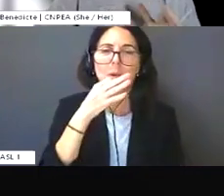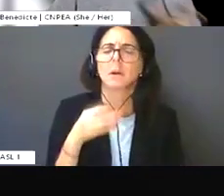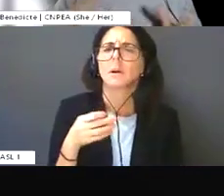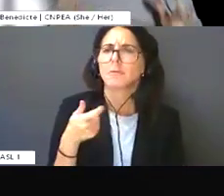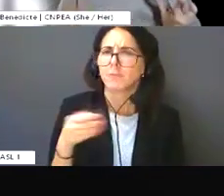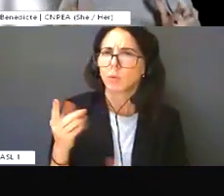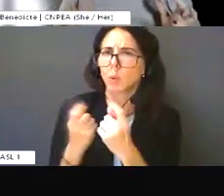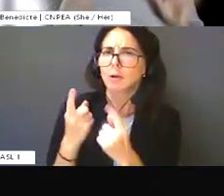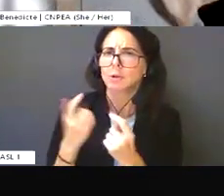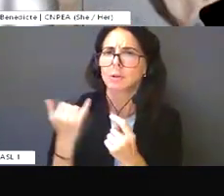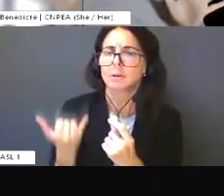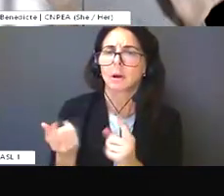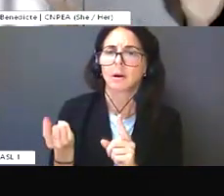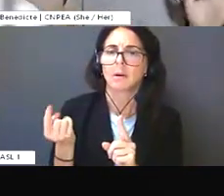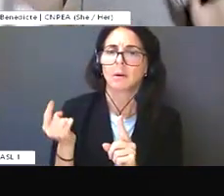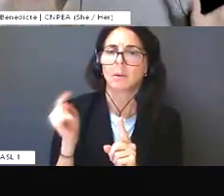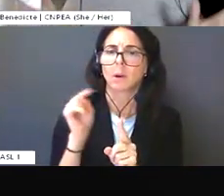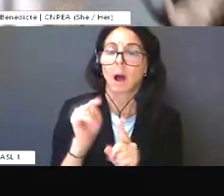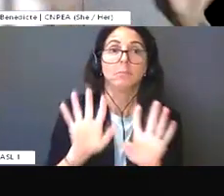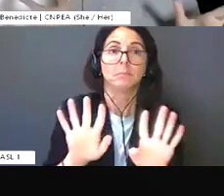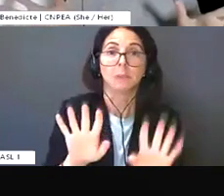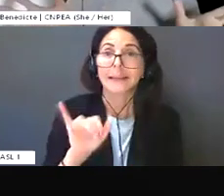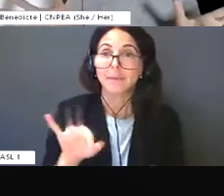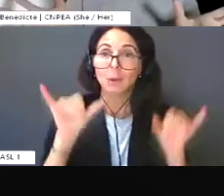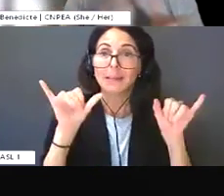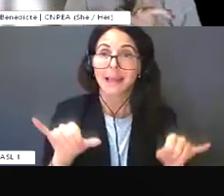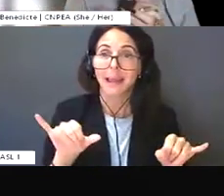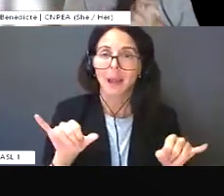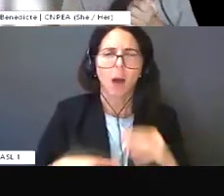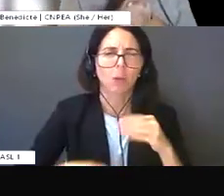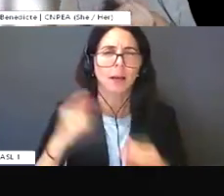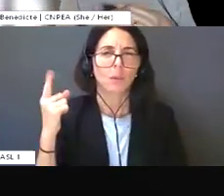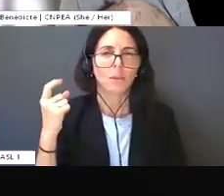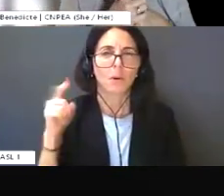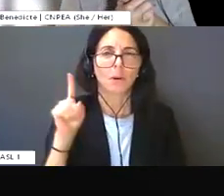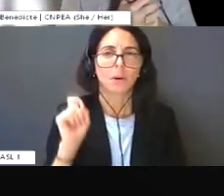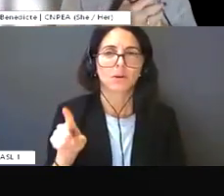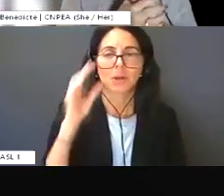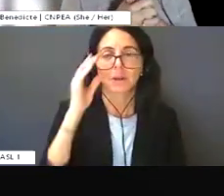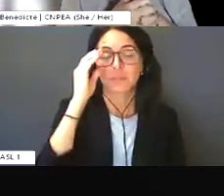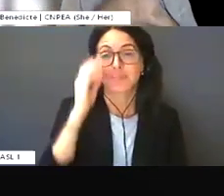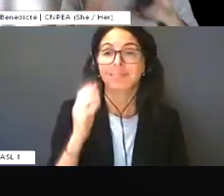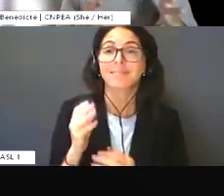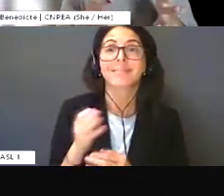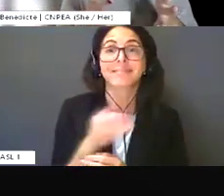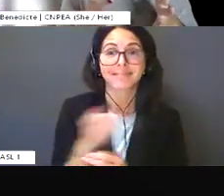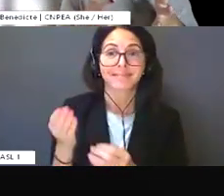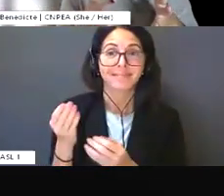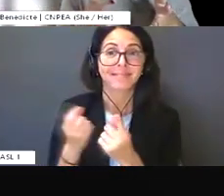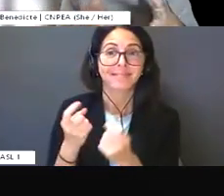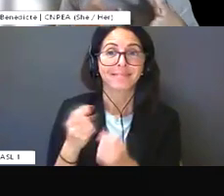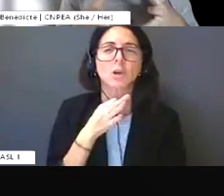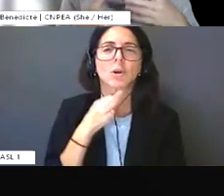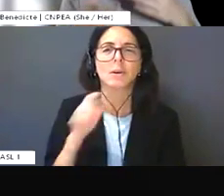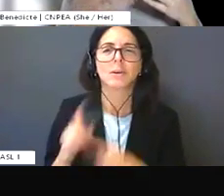kind of have to do with, if for those who can stay, I'll add this one more question that want to know about, why,